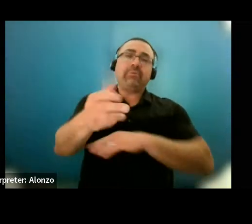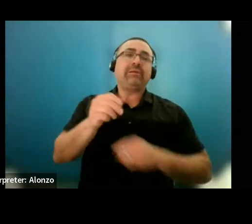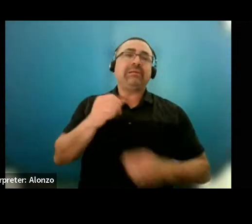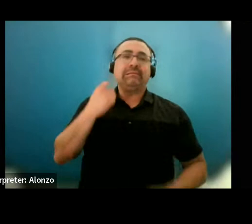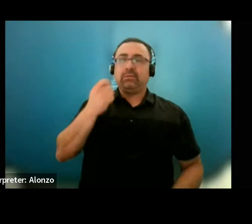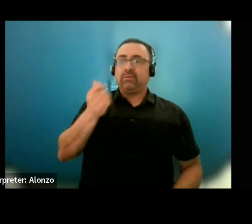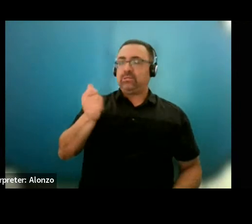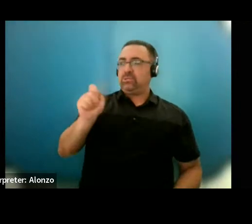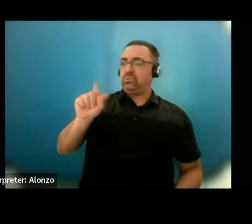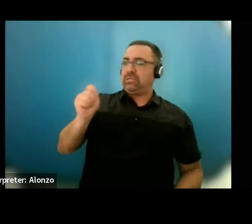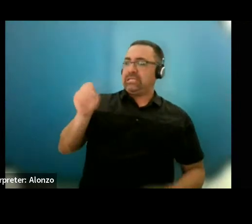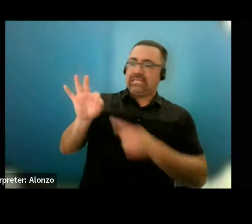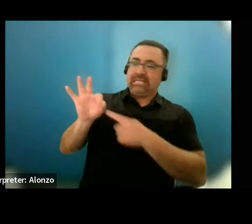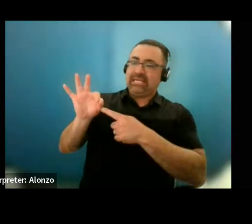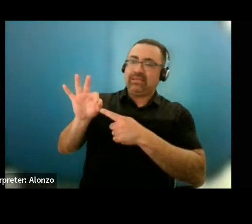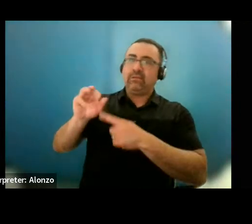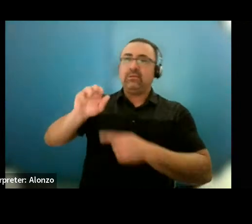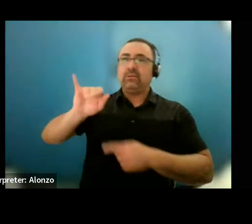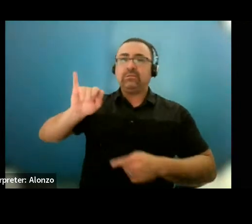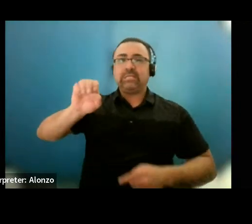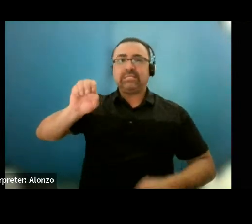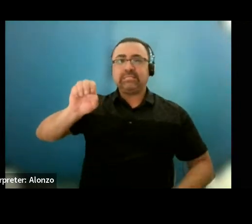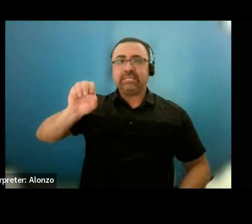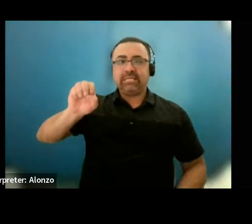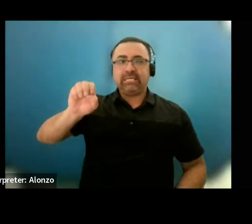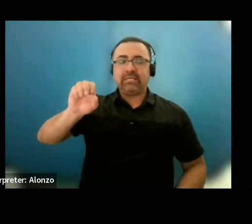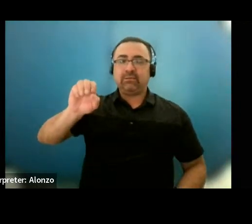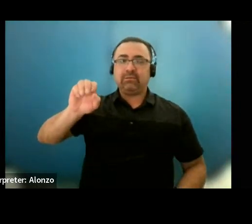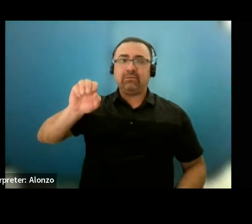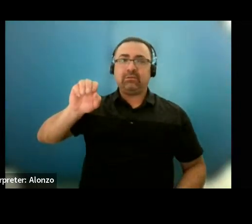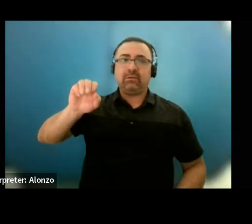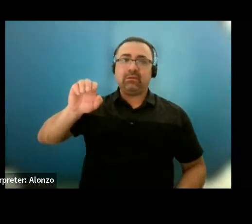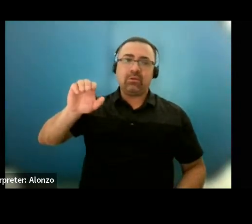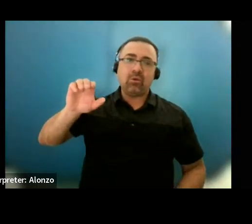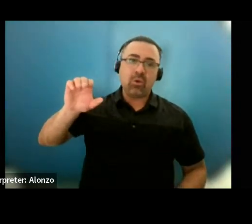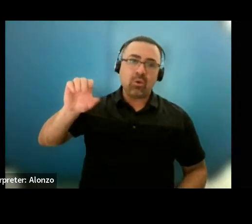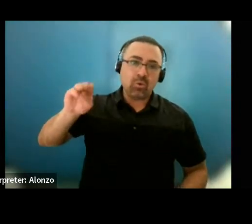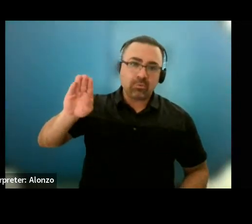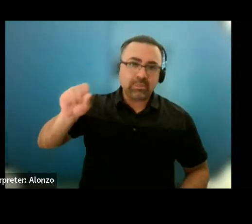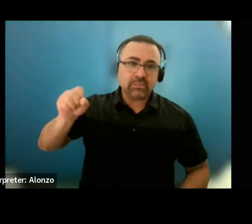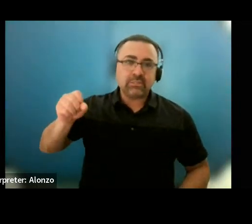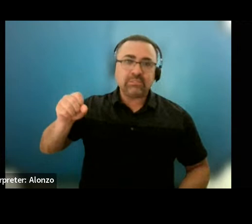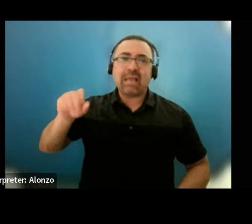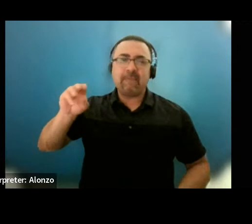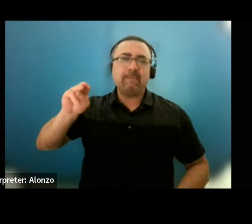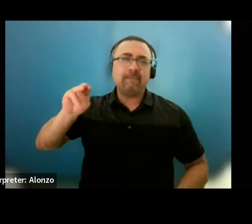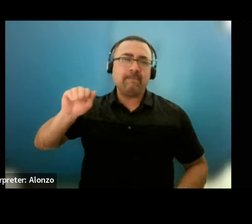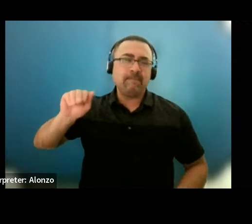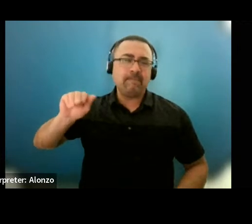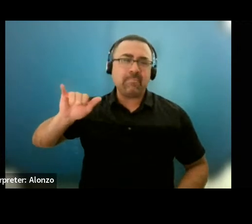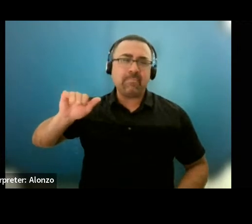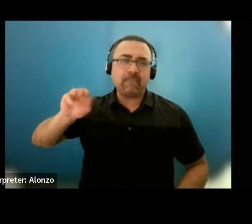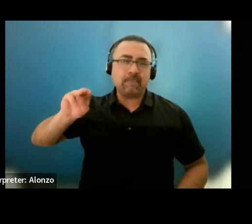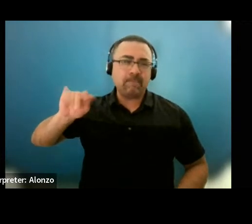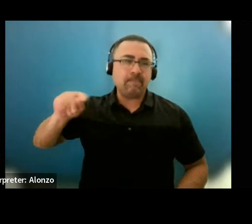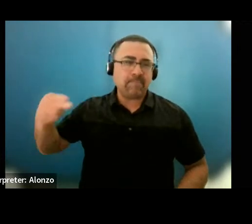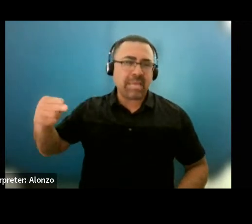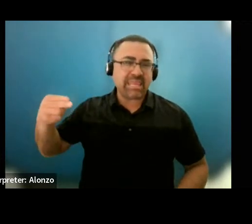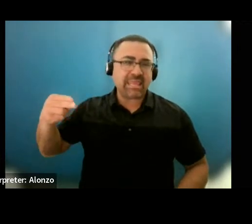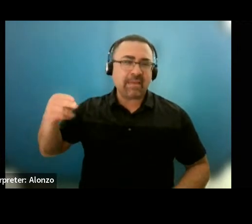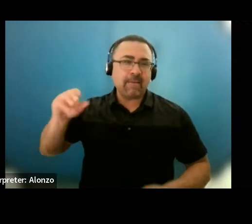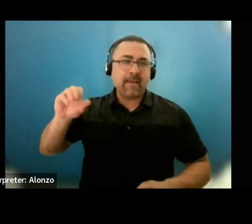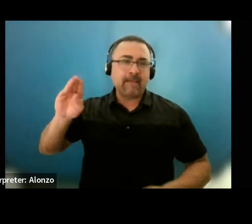2019 by Jessie Combs, who some of you may recognize who is a Mythbuster, who unfortunately died in the attempt.